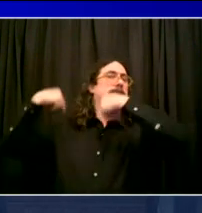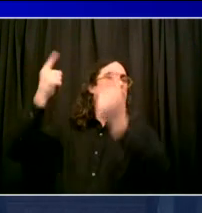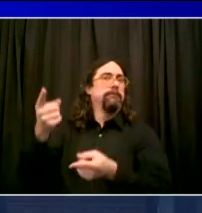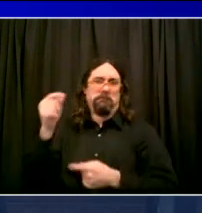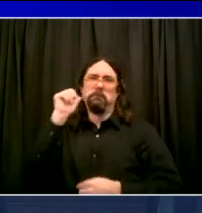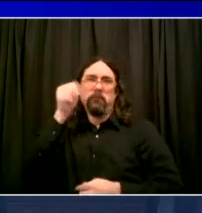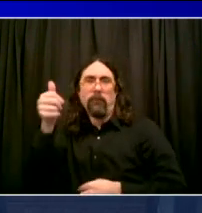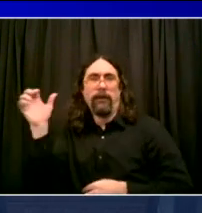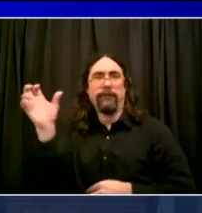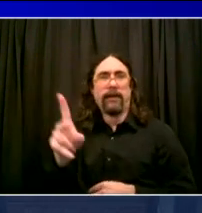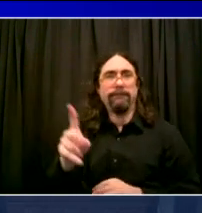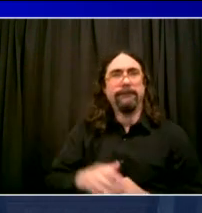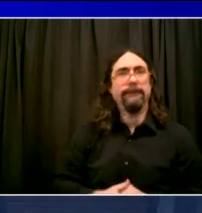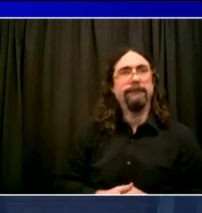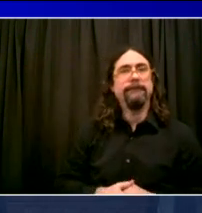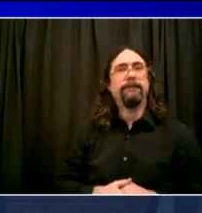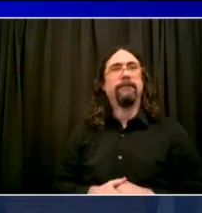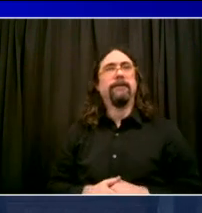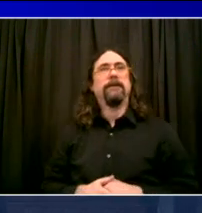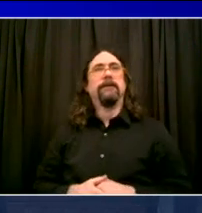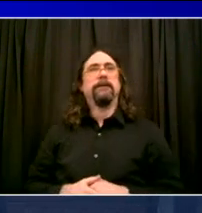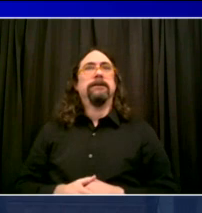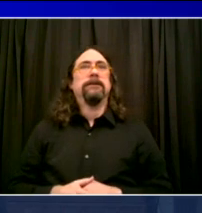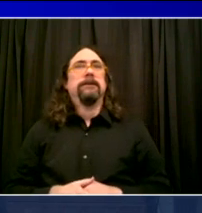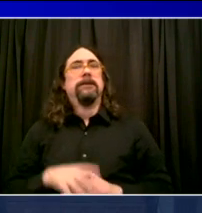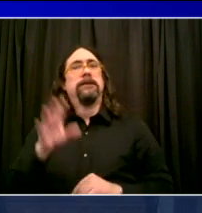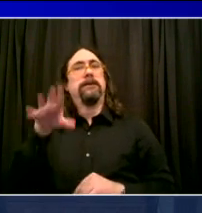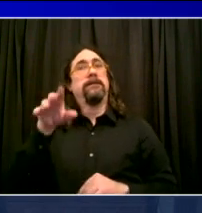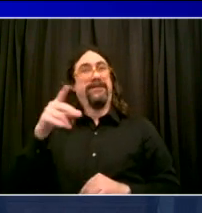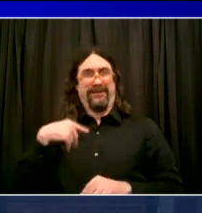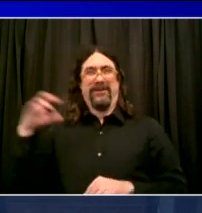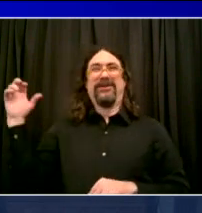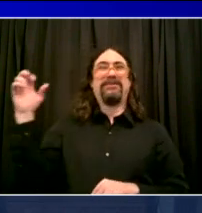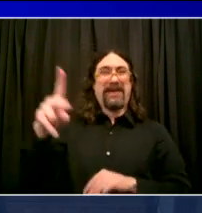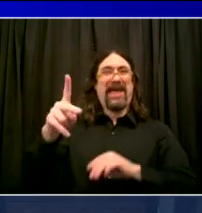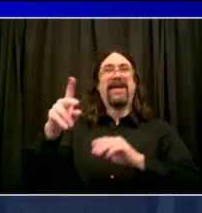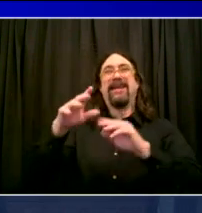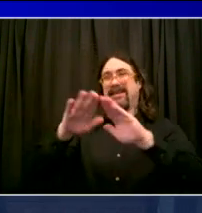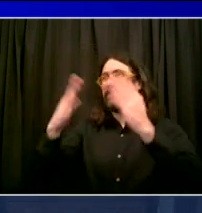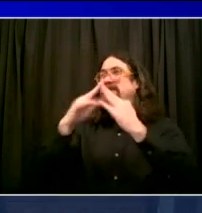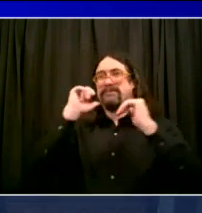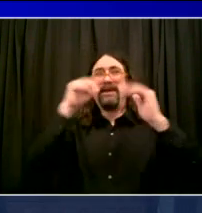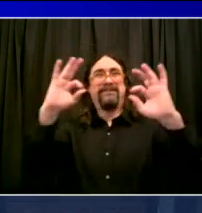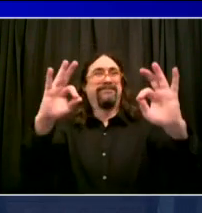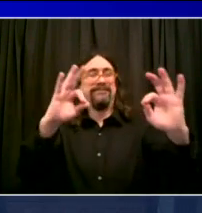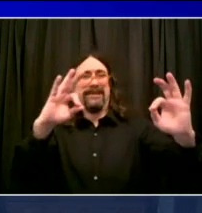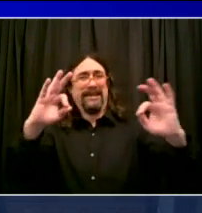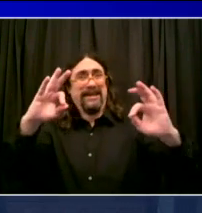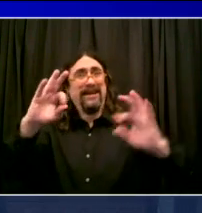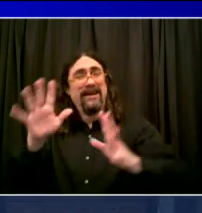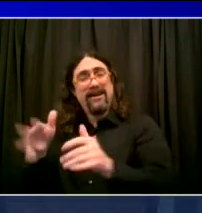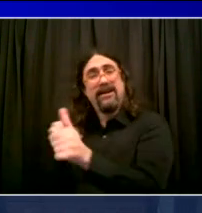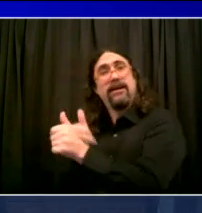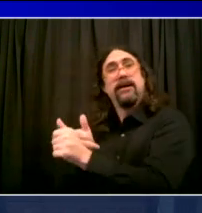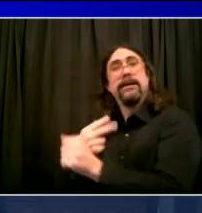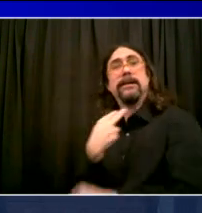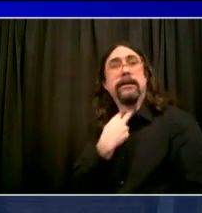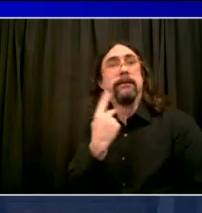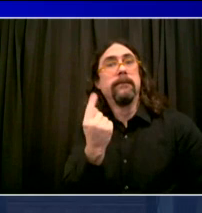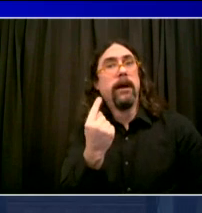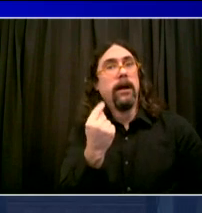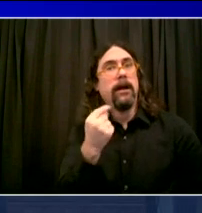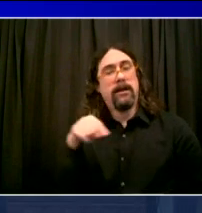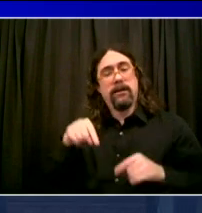limited, we'll be able to catch up on those appointments very quickly. And then once again, we will not have supply. Health and hospital